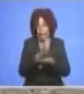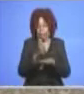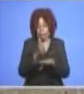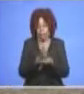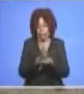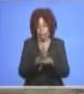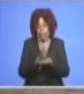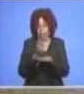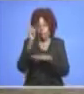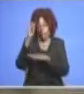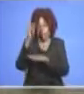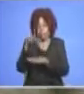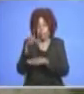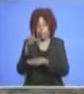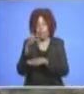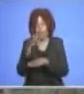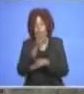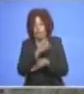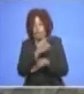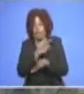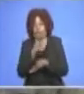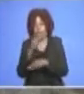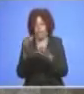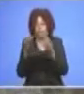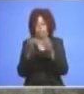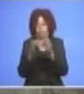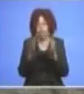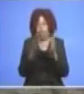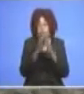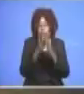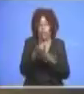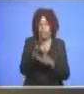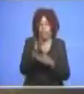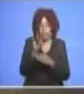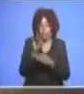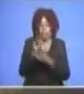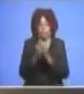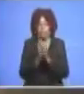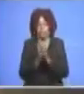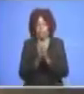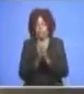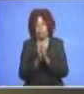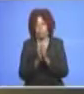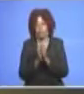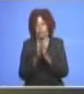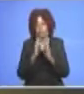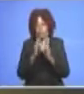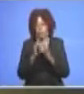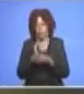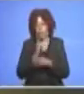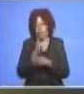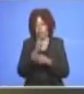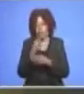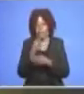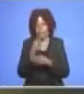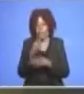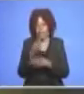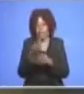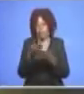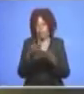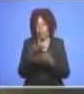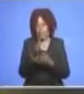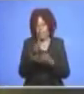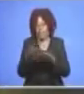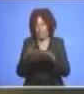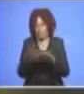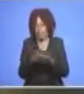Senior Deputy Administrator Duncombe revealed that even more communities were discovered. I wouldn't say that they are brand new. It is